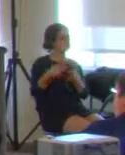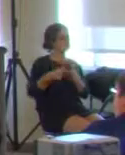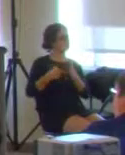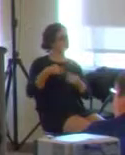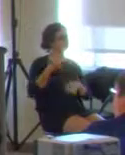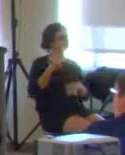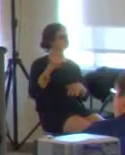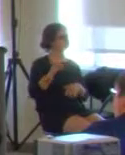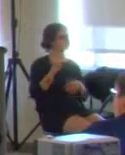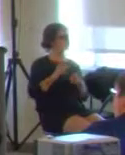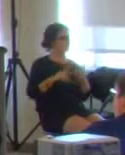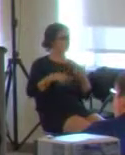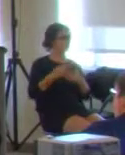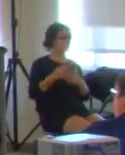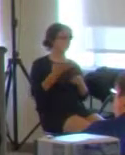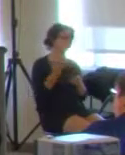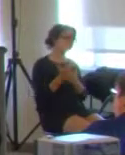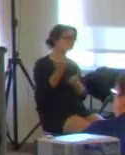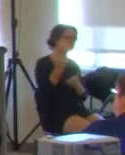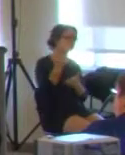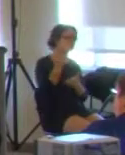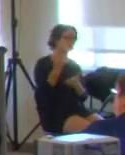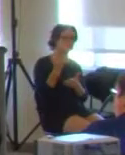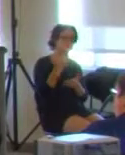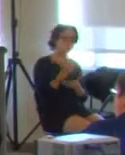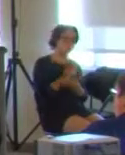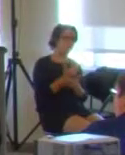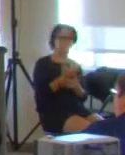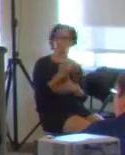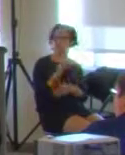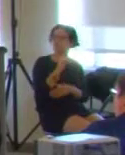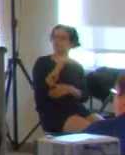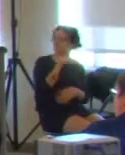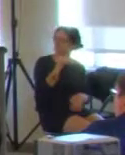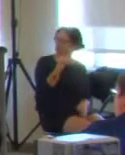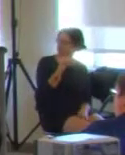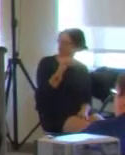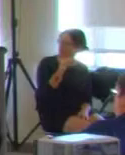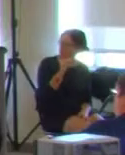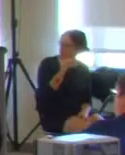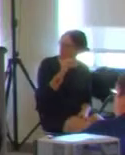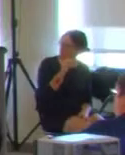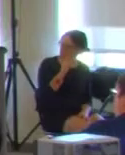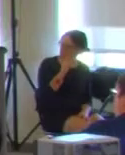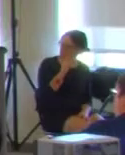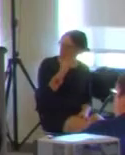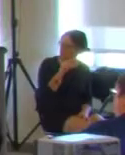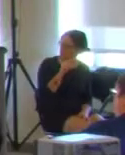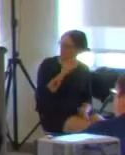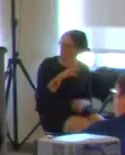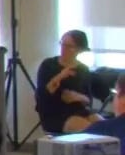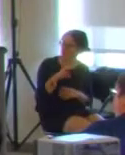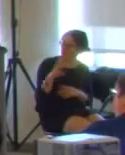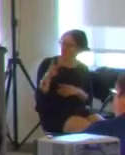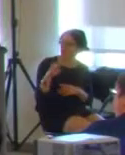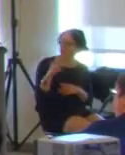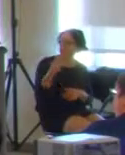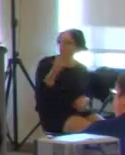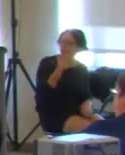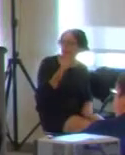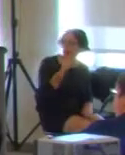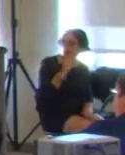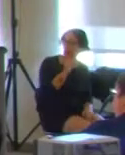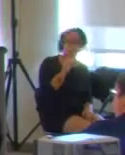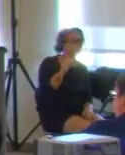been very well documented, the SAMHSA website, and this is Gary Bond, who, Robert Drake, who's